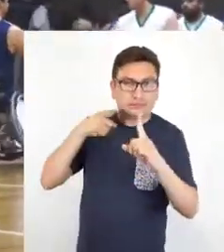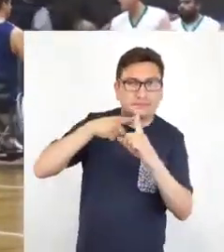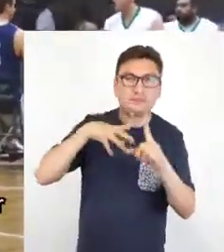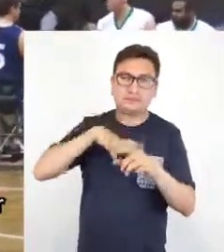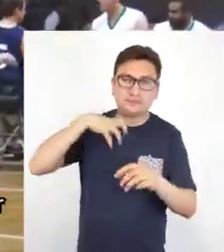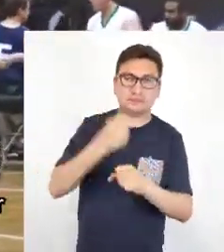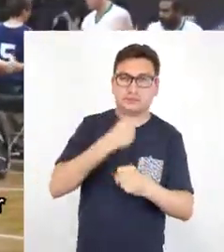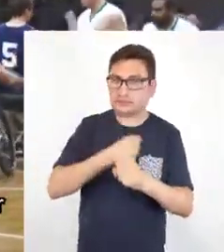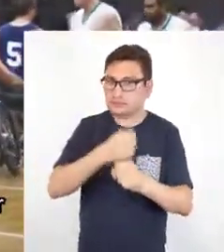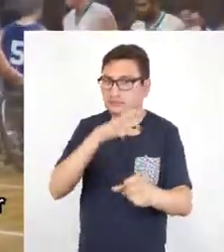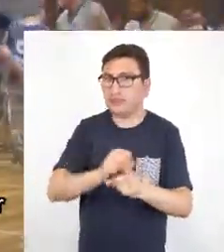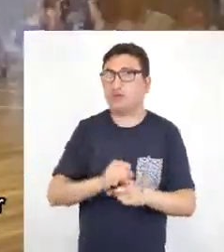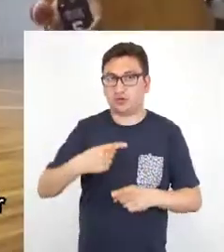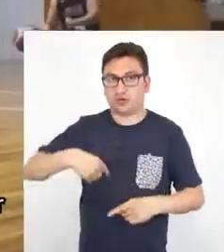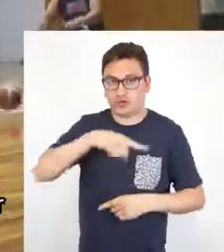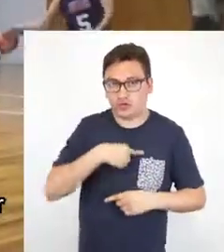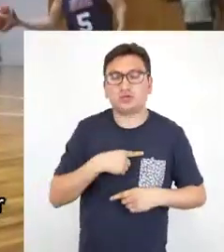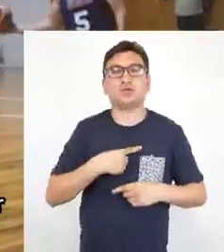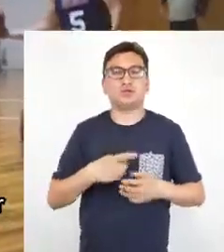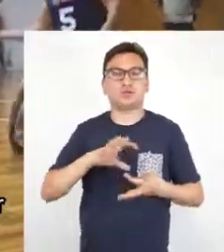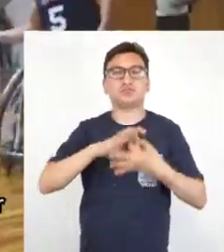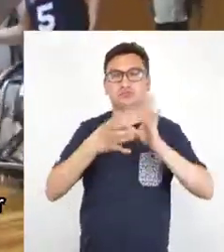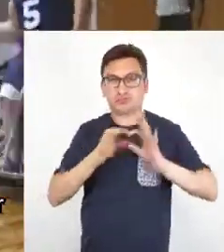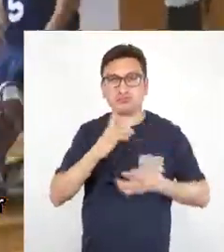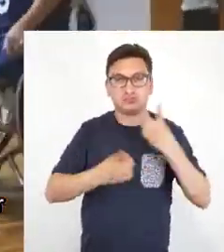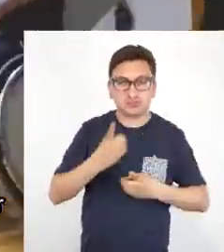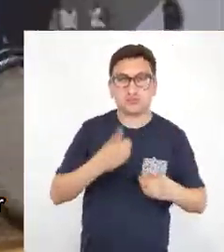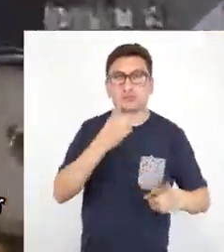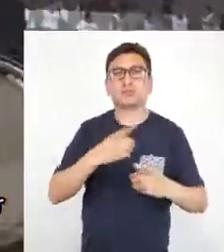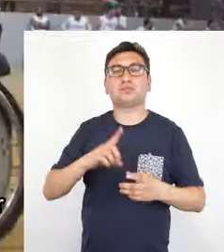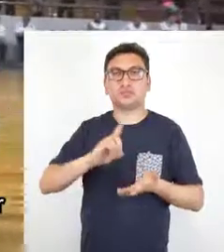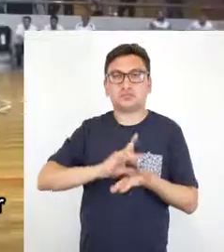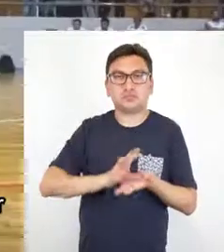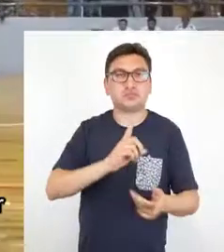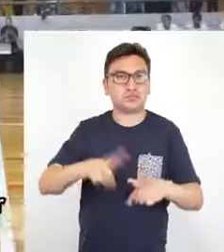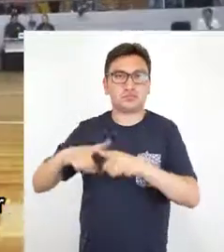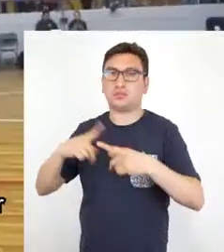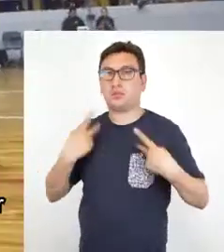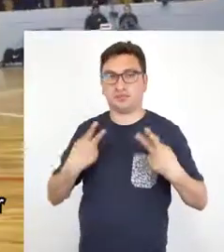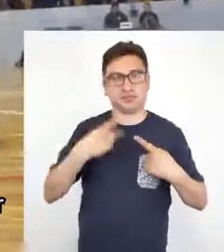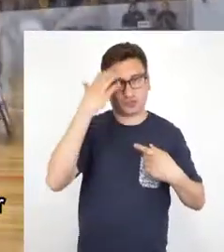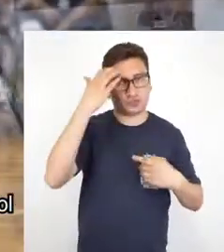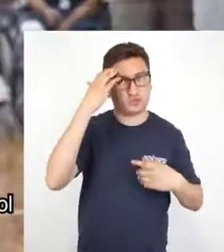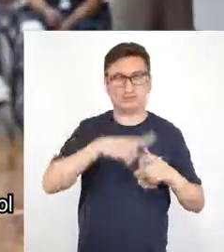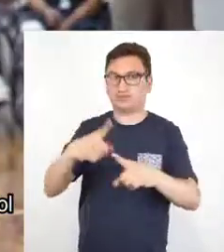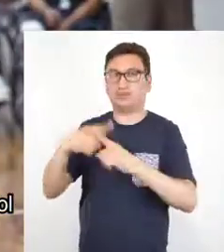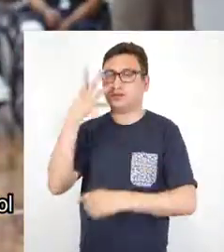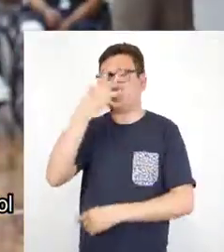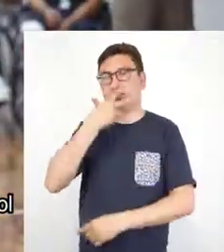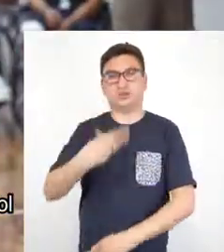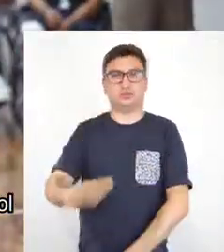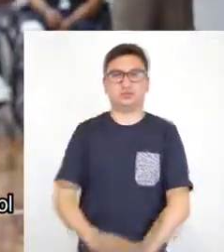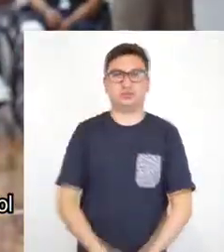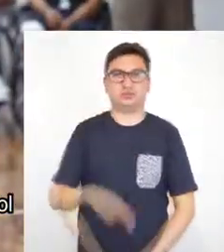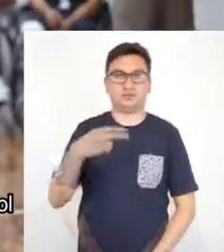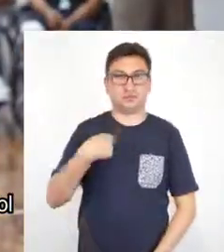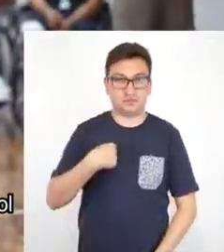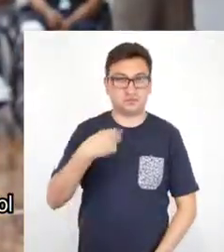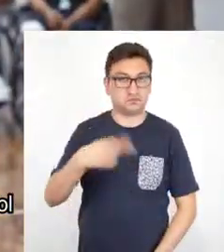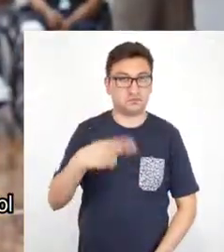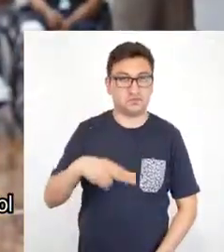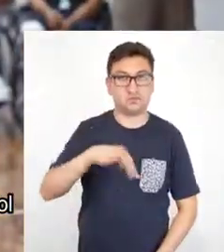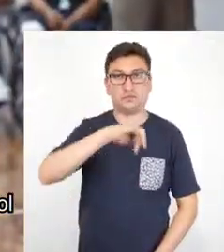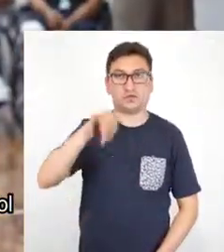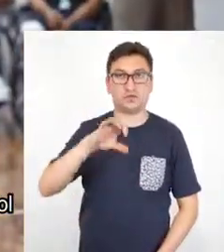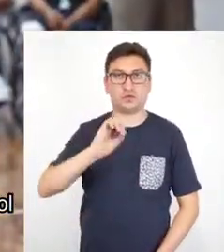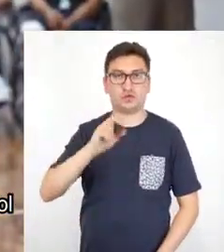a goal. To be a Paralympian means that you get the chance to meet people from all around the world, and it's a beautiful thing. My name is John Boy from the United